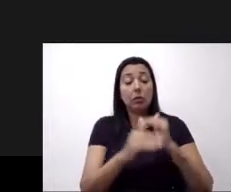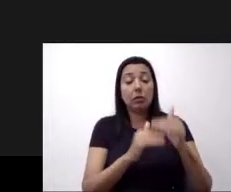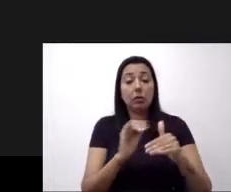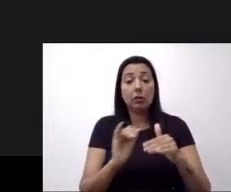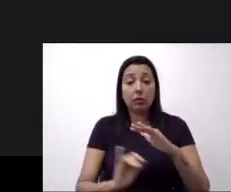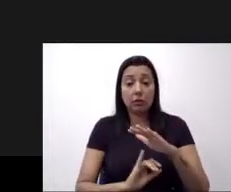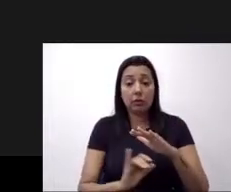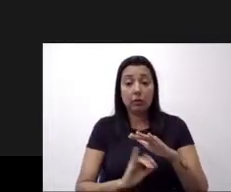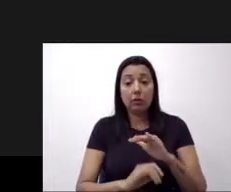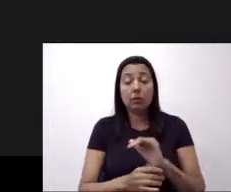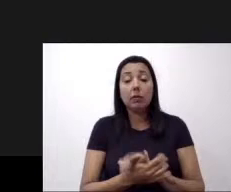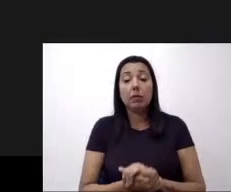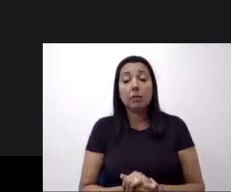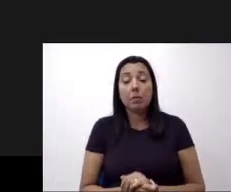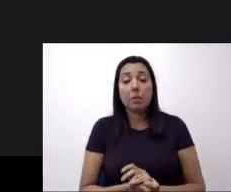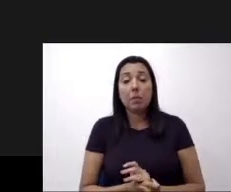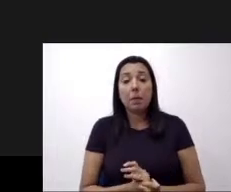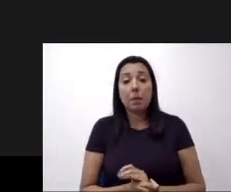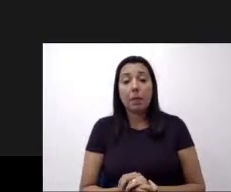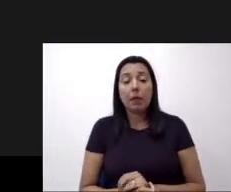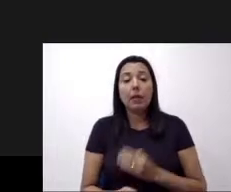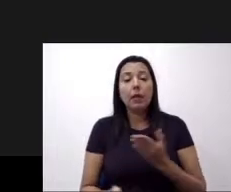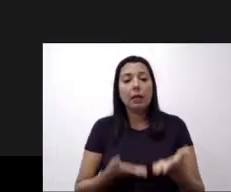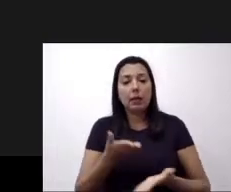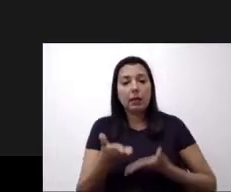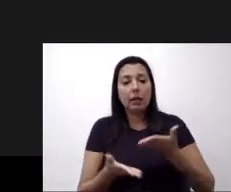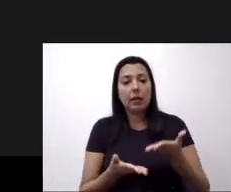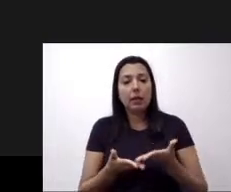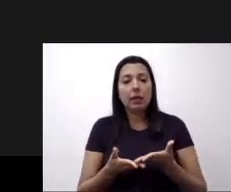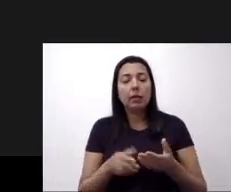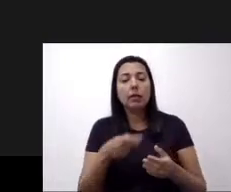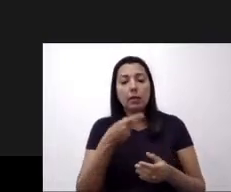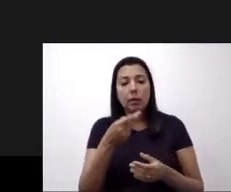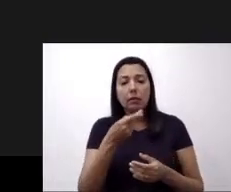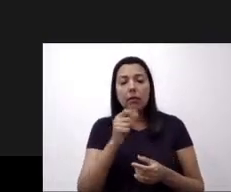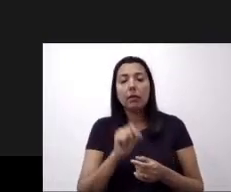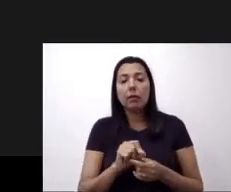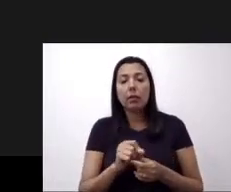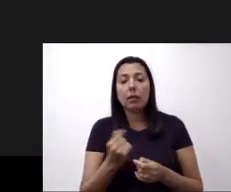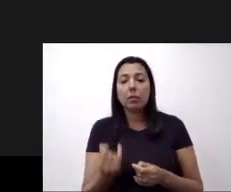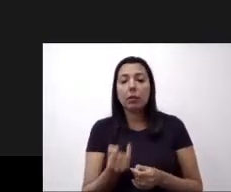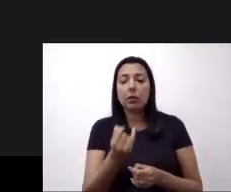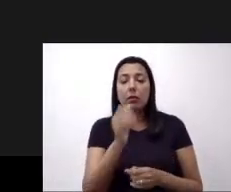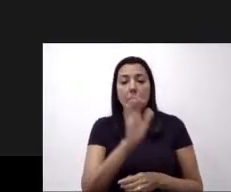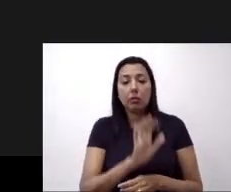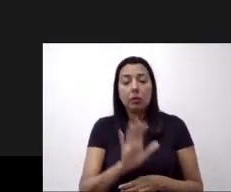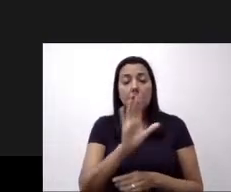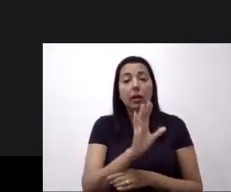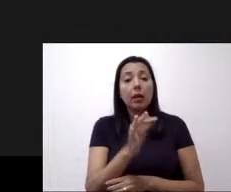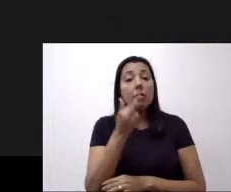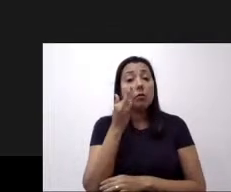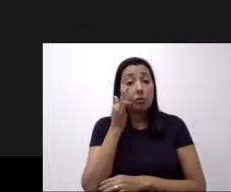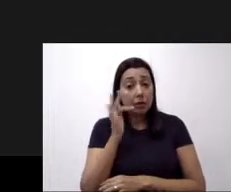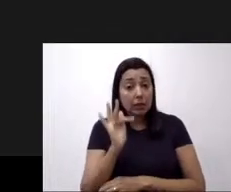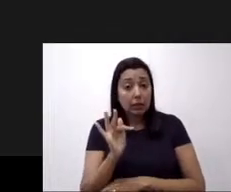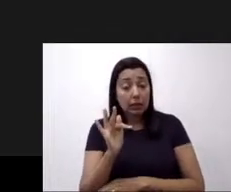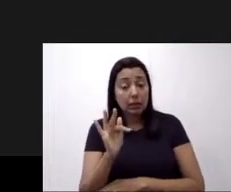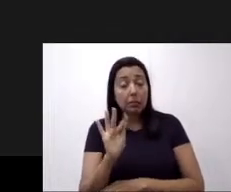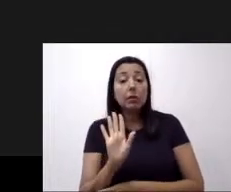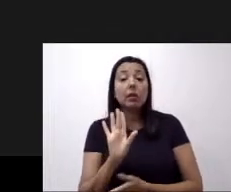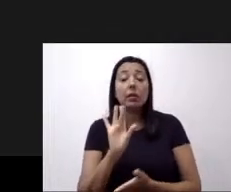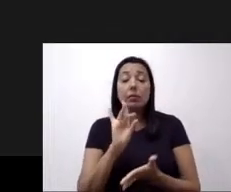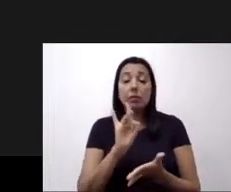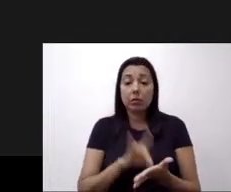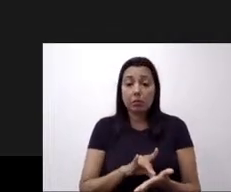the ambivalent discourse that can be used by the French state to legitimize its equality